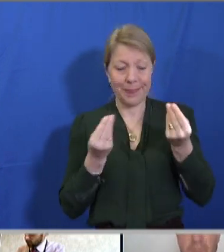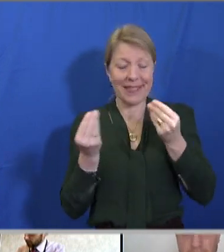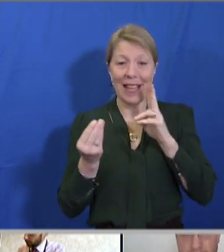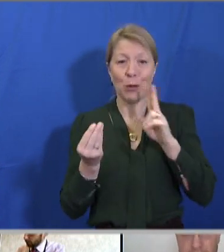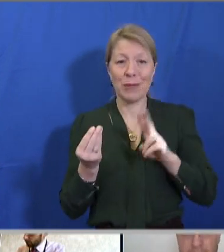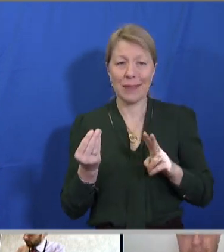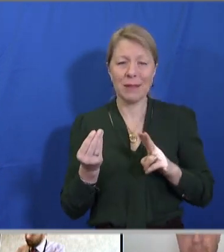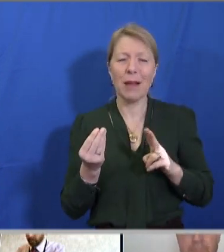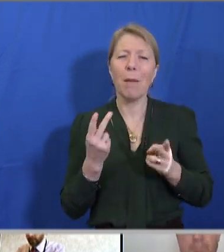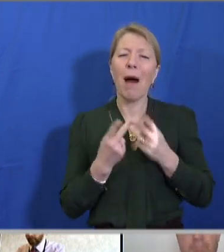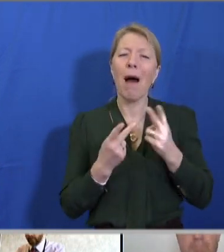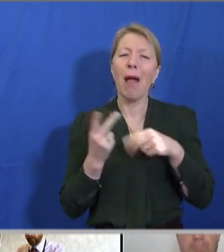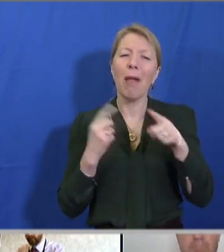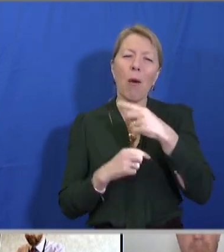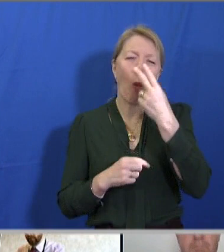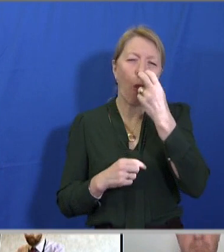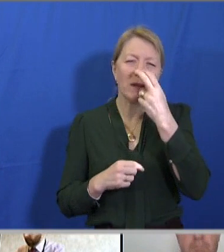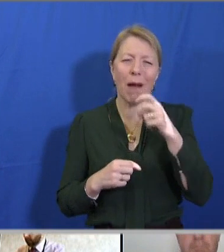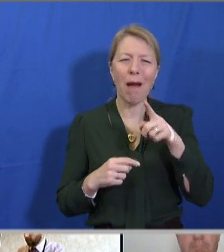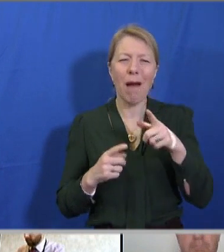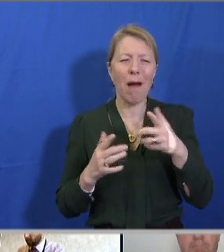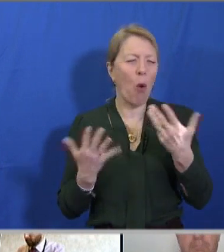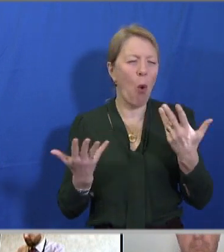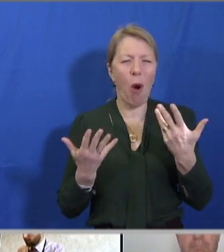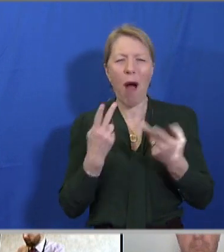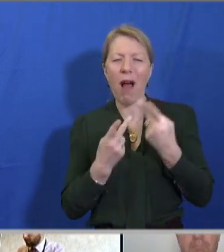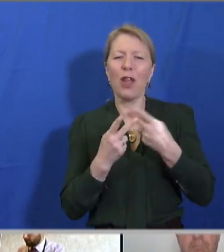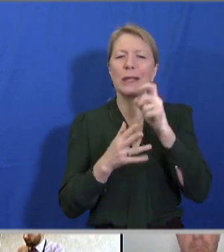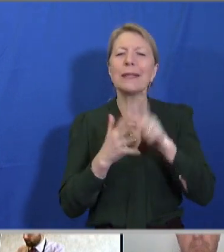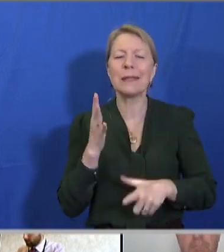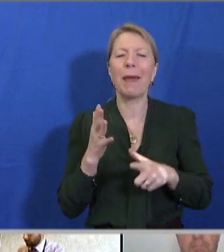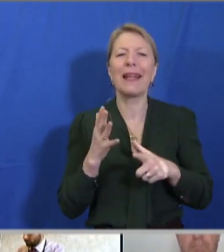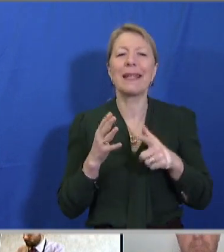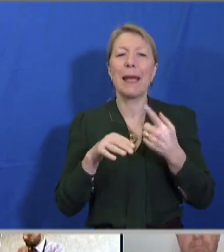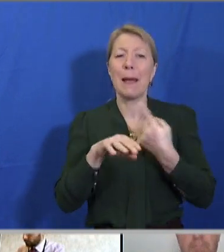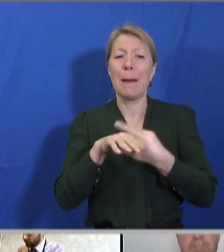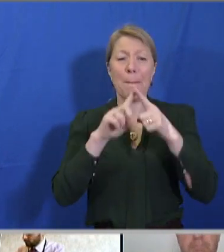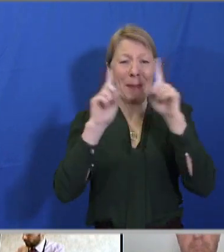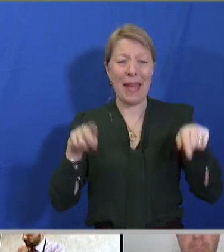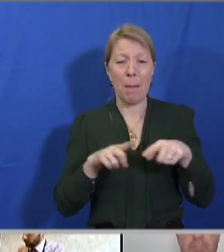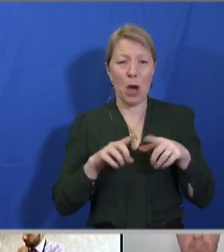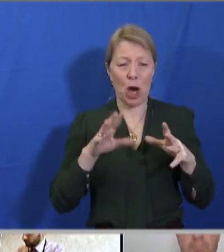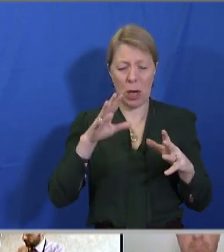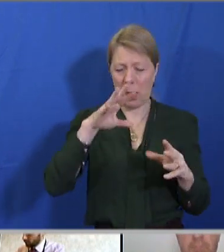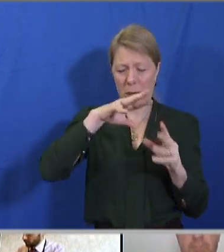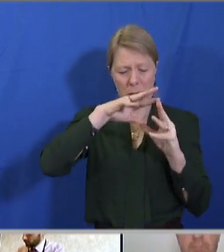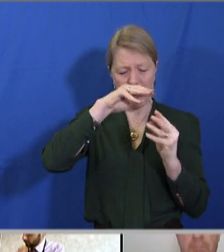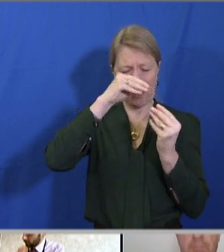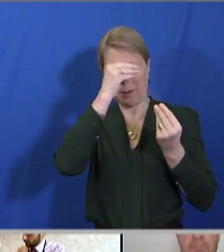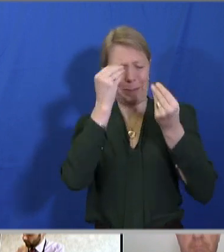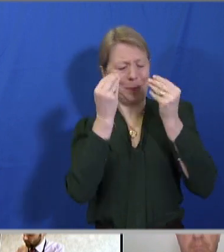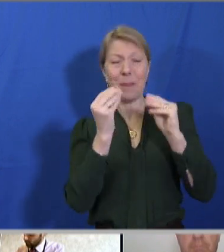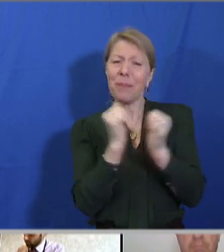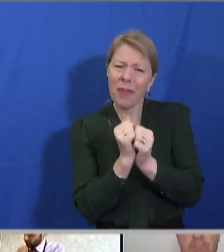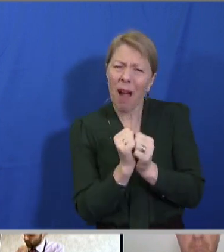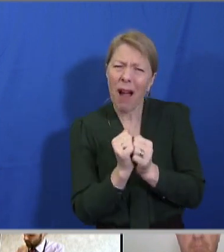cannot hold paper sheets or find it difficult to hold paper sheets and so forth. So what can